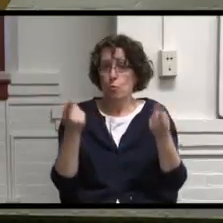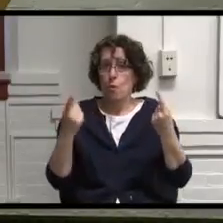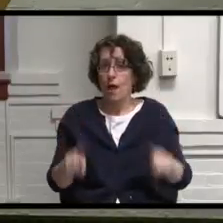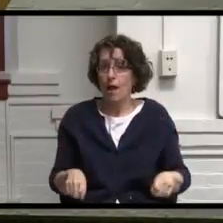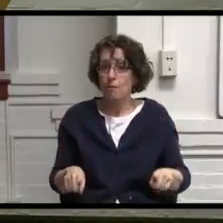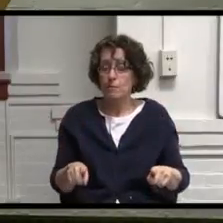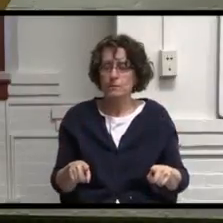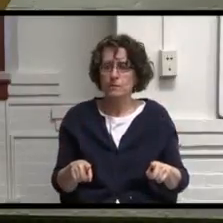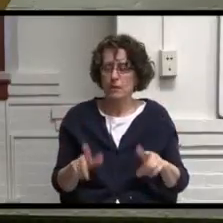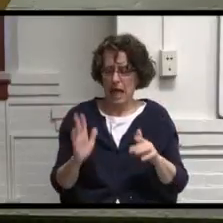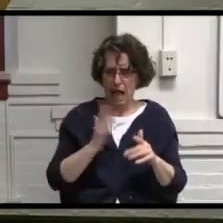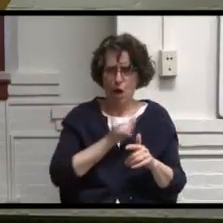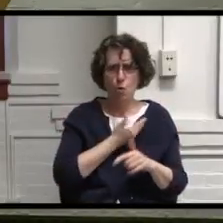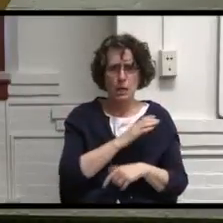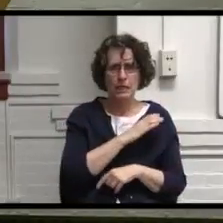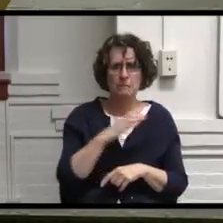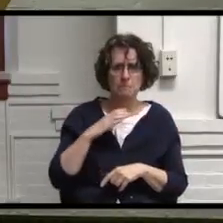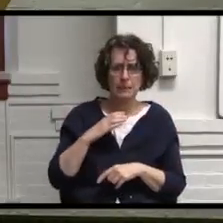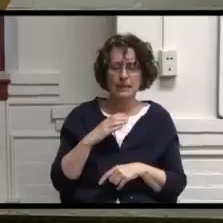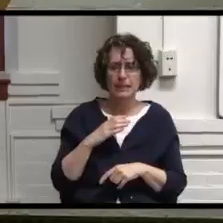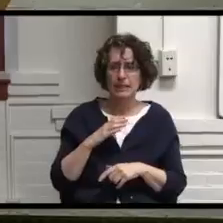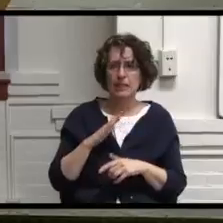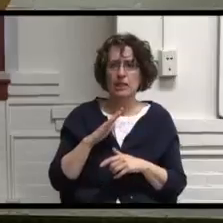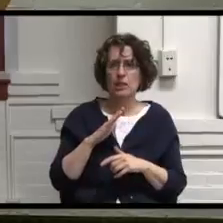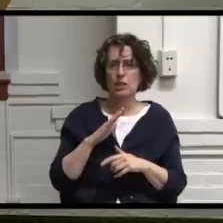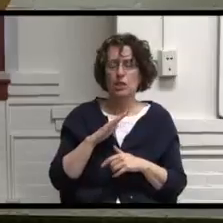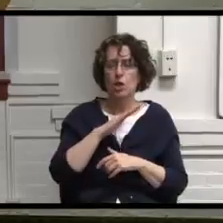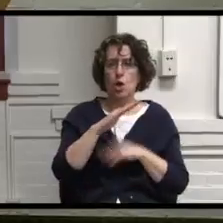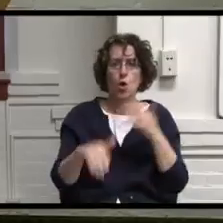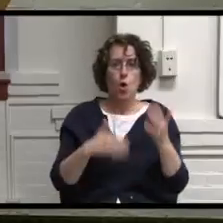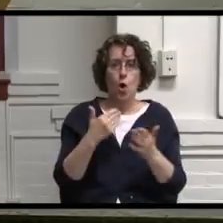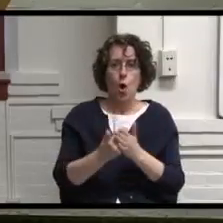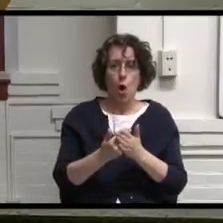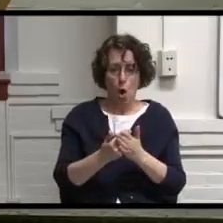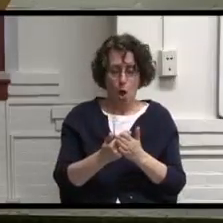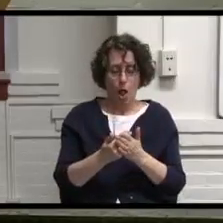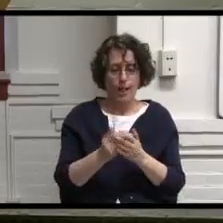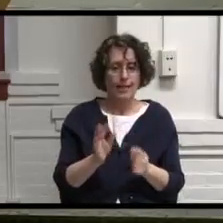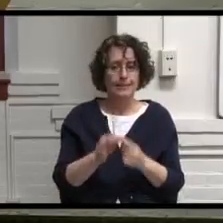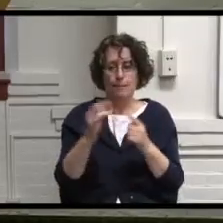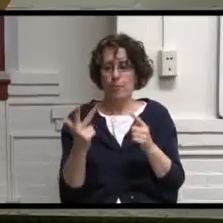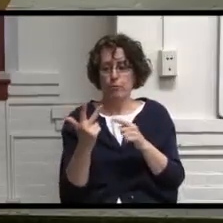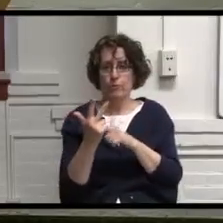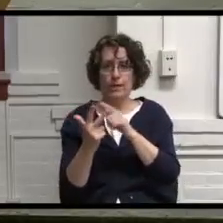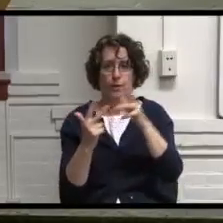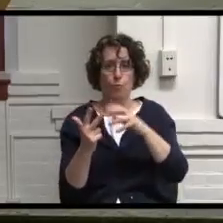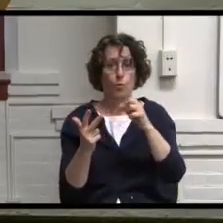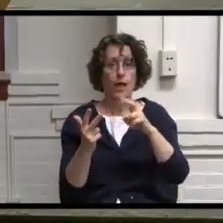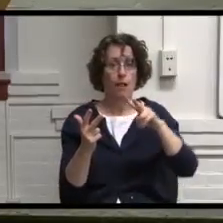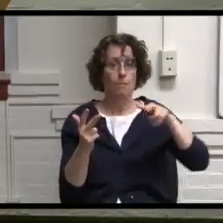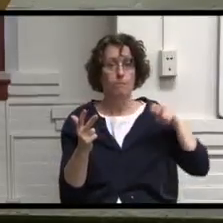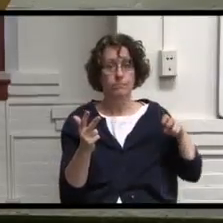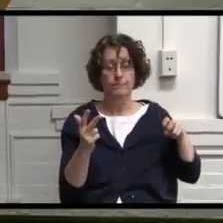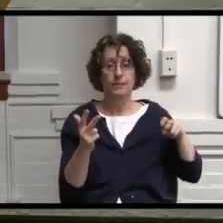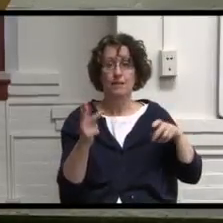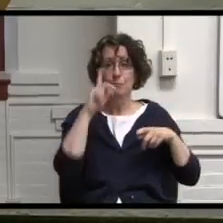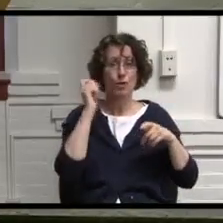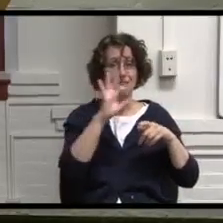everybody but, three of our members will be leaving as of the end of June, myself